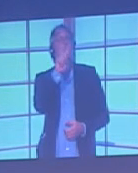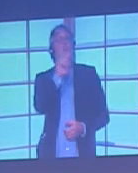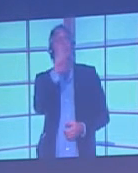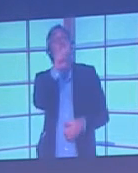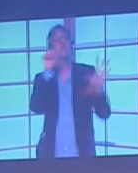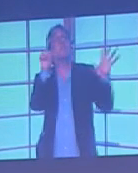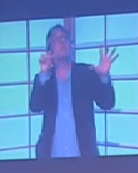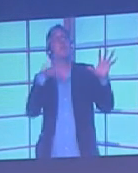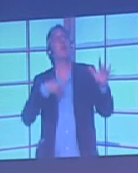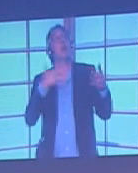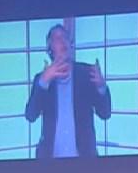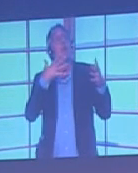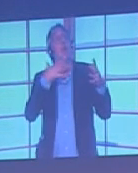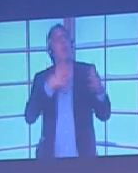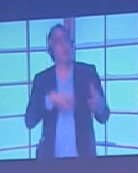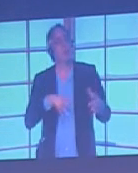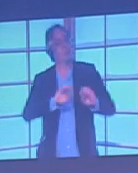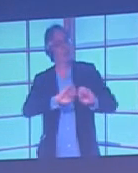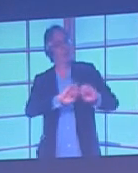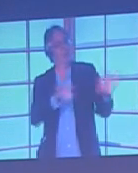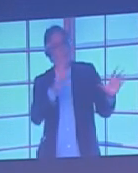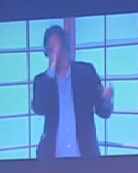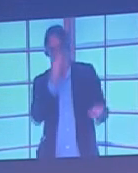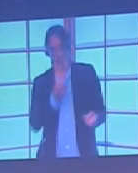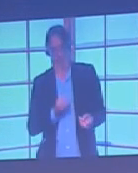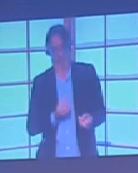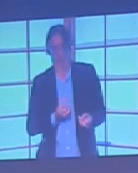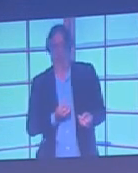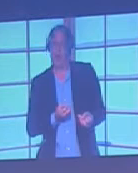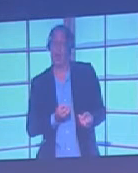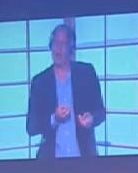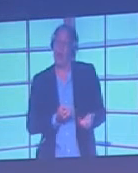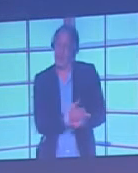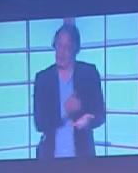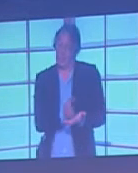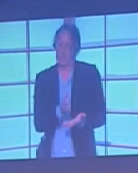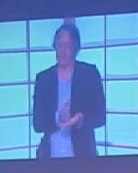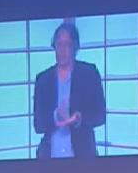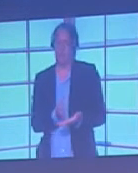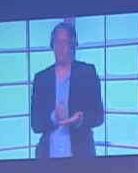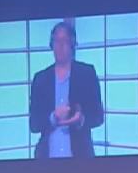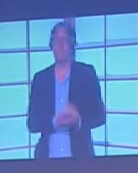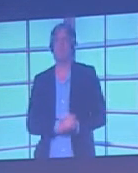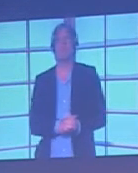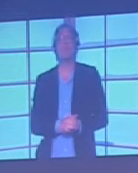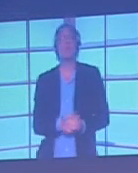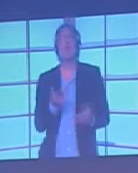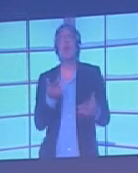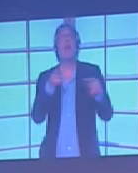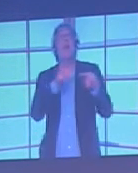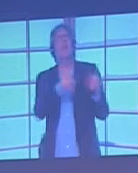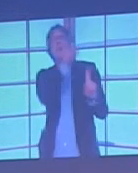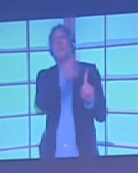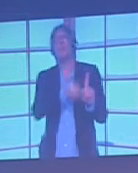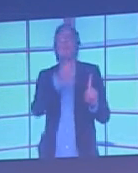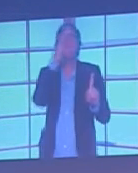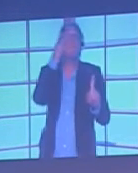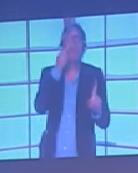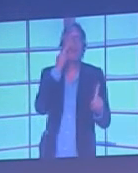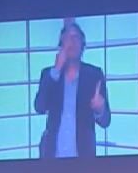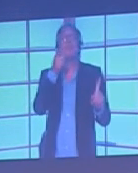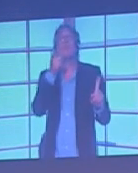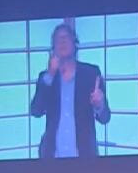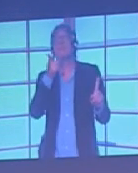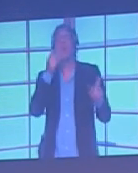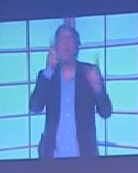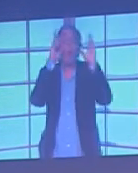the facilities, but we mustn't forget the accessible services. So we need to remember that if somebody blind or partially sighted comes to a